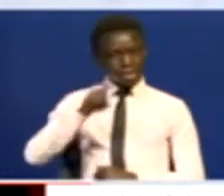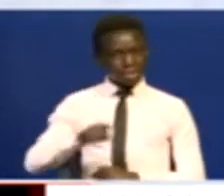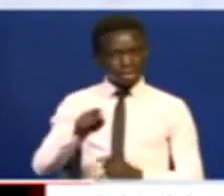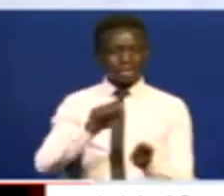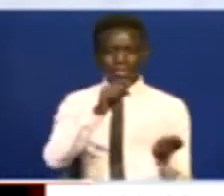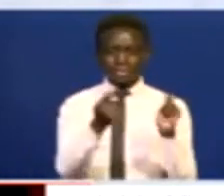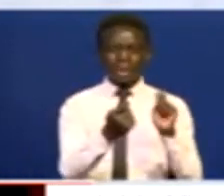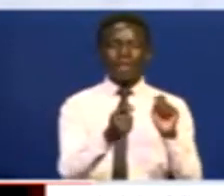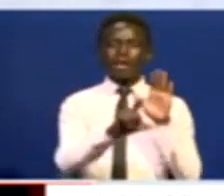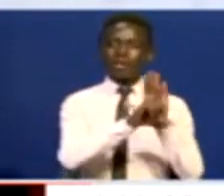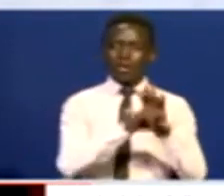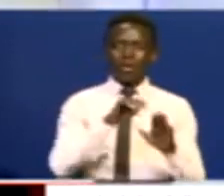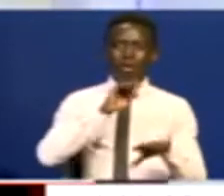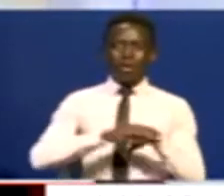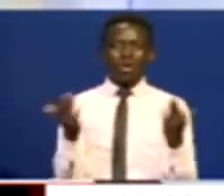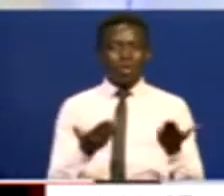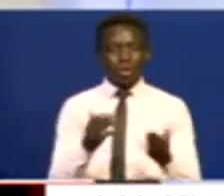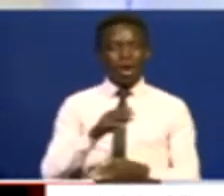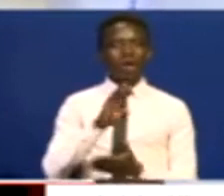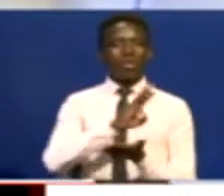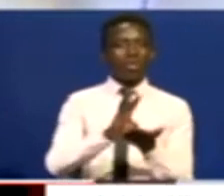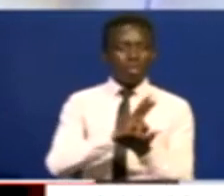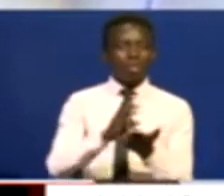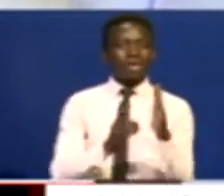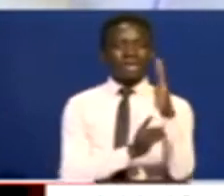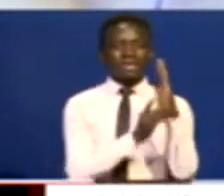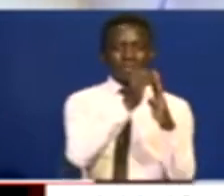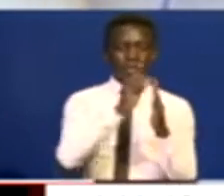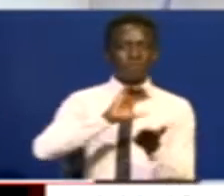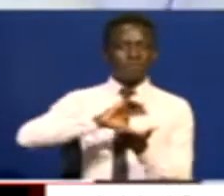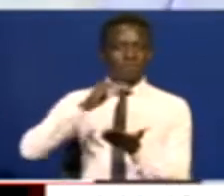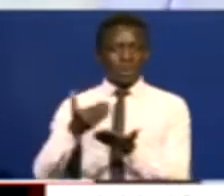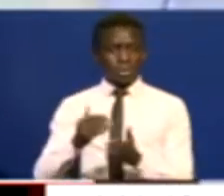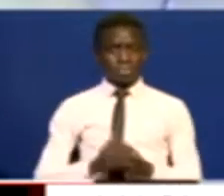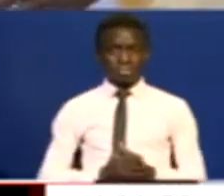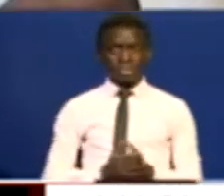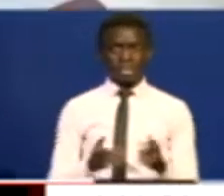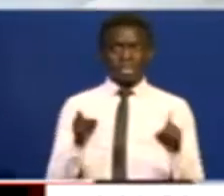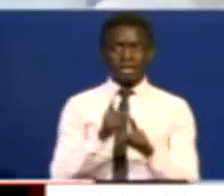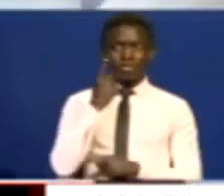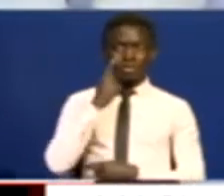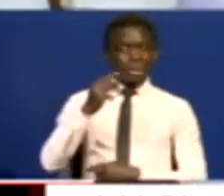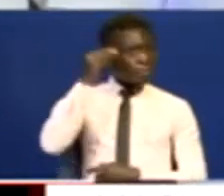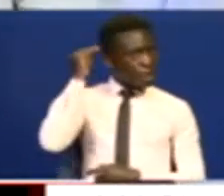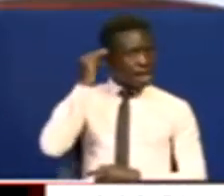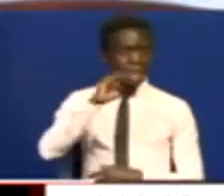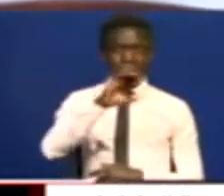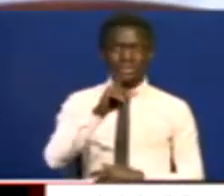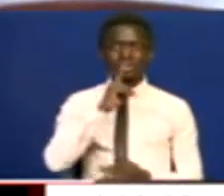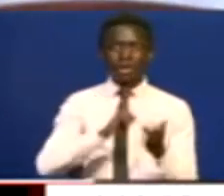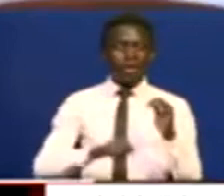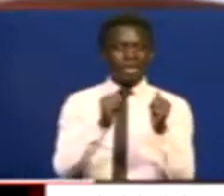to do with the World Development Fund. The Mandera MCAs now say the 10,000 shillings increase on the gross salary